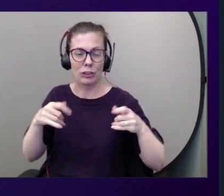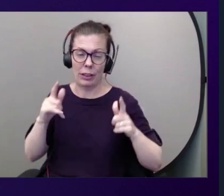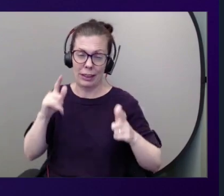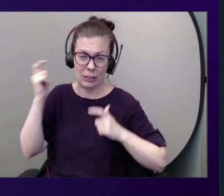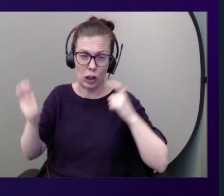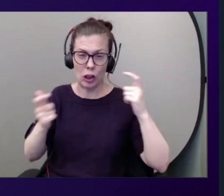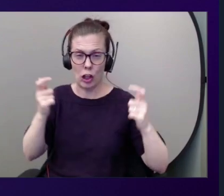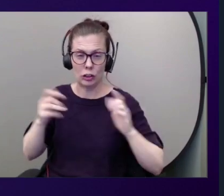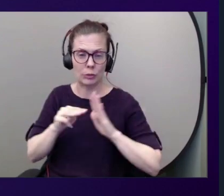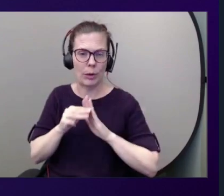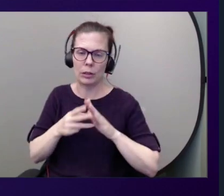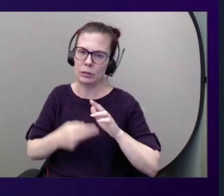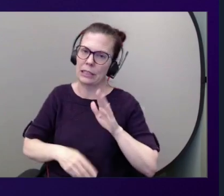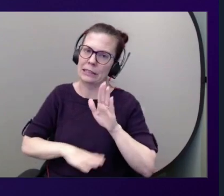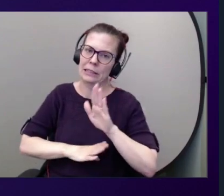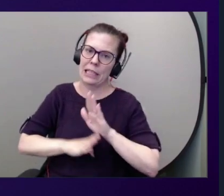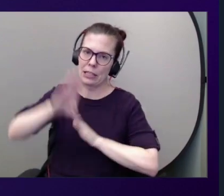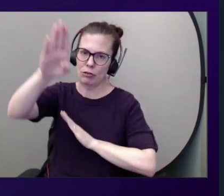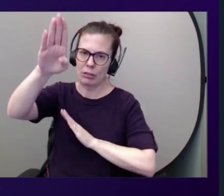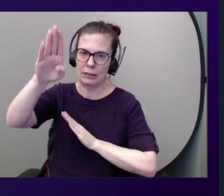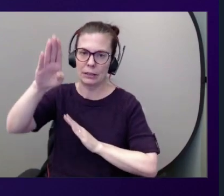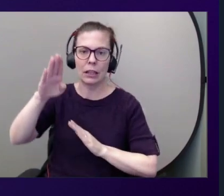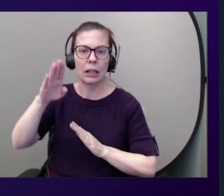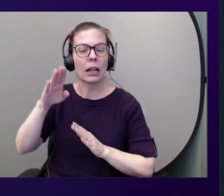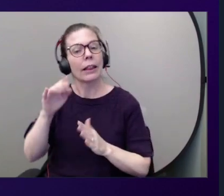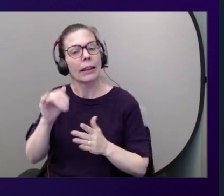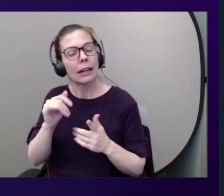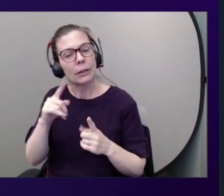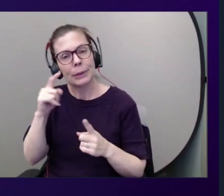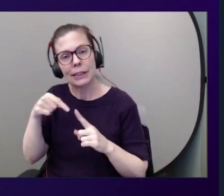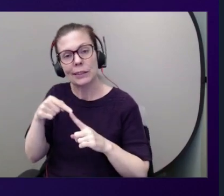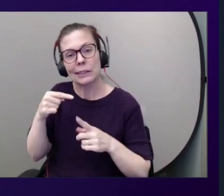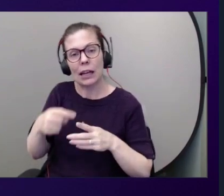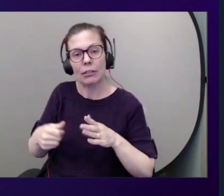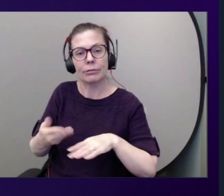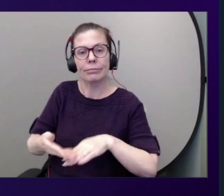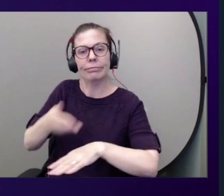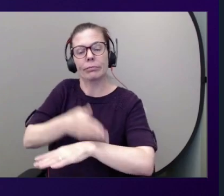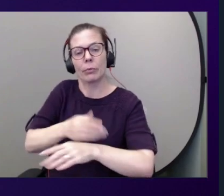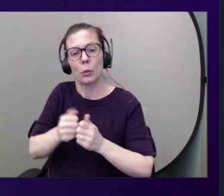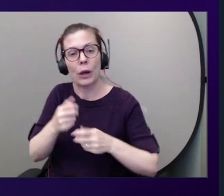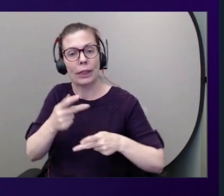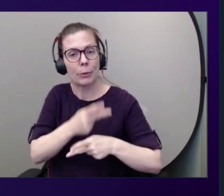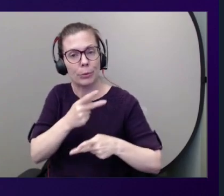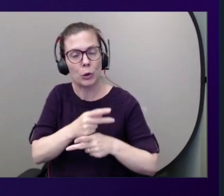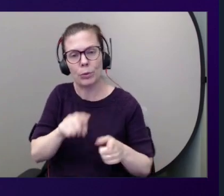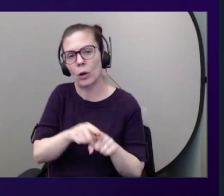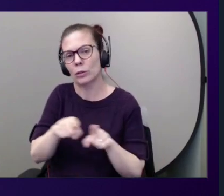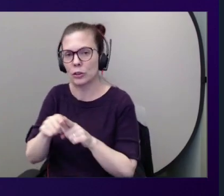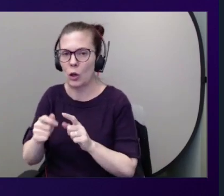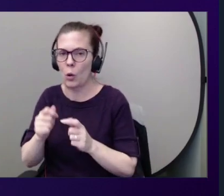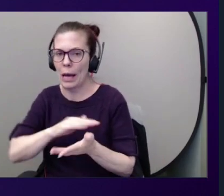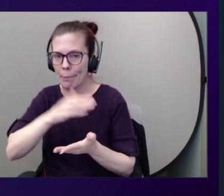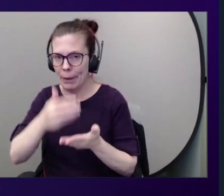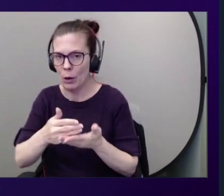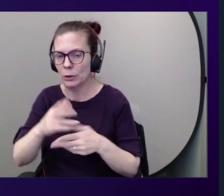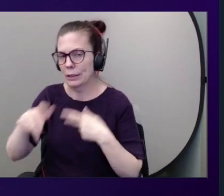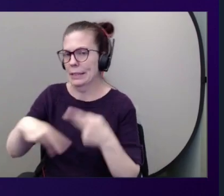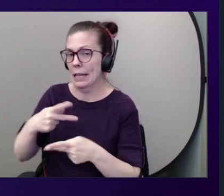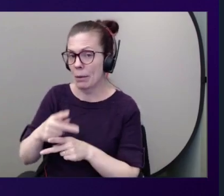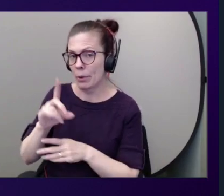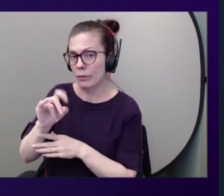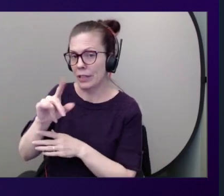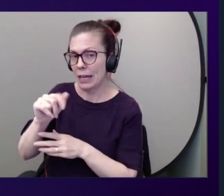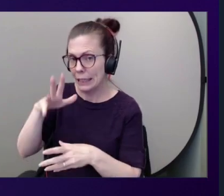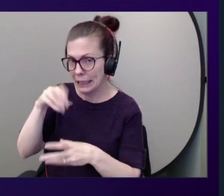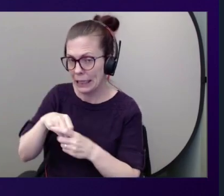increased so much. And this is really thanks to enhancements in compute as well as enhancements in the amount and types of data that have gone into these models. So